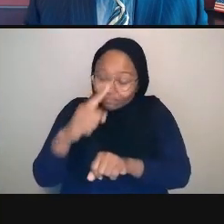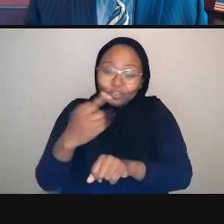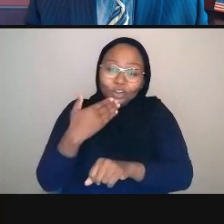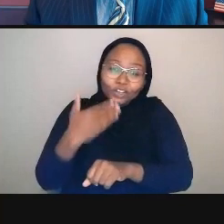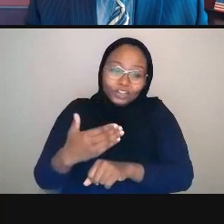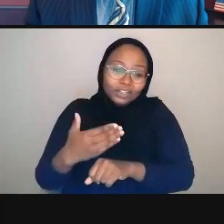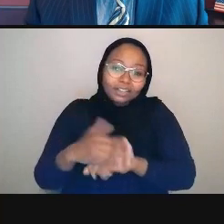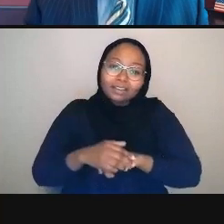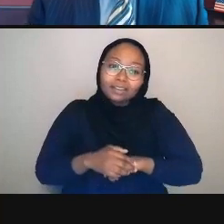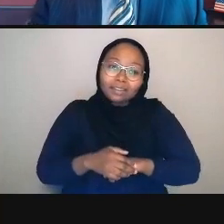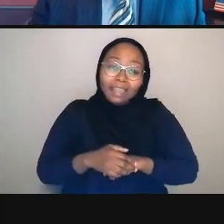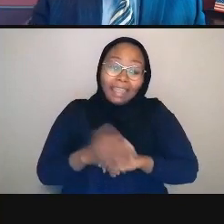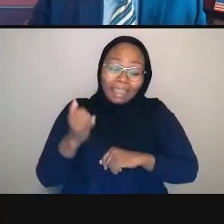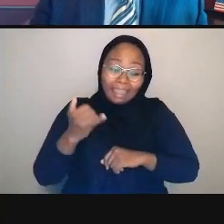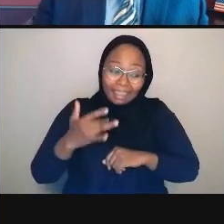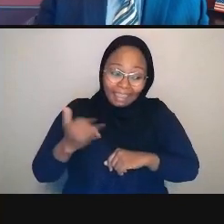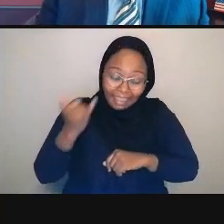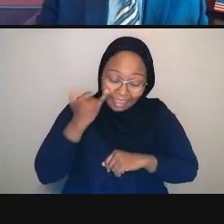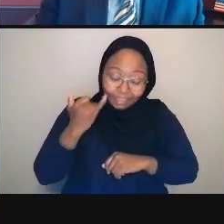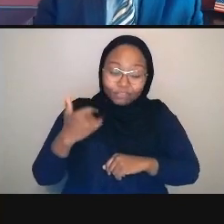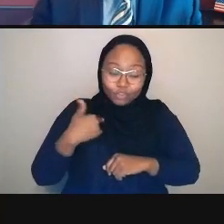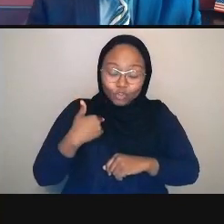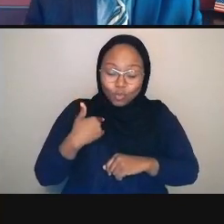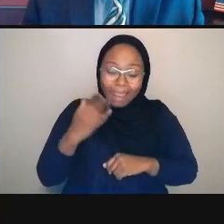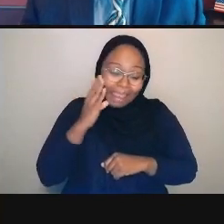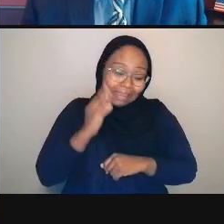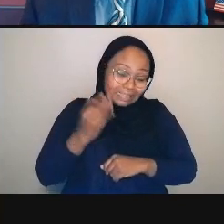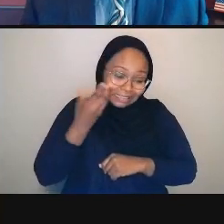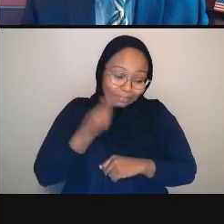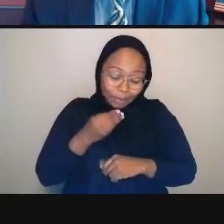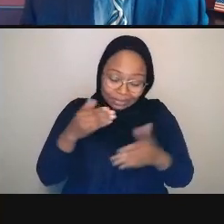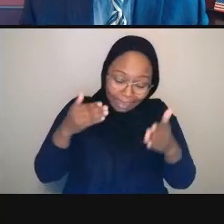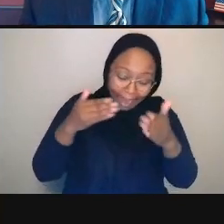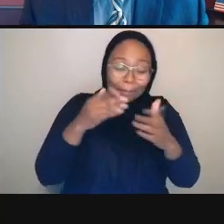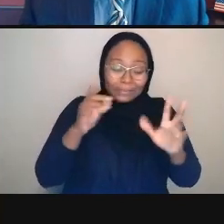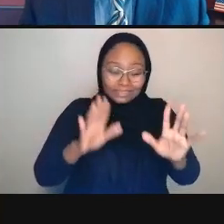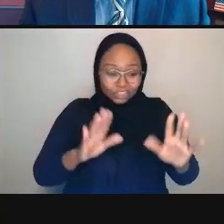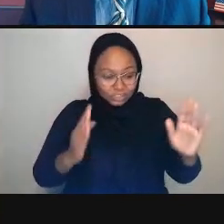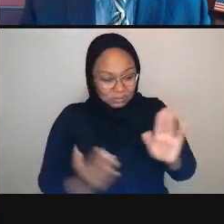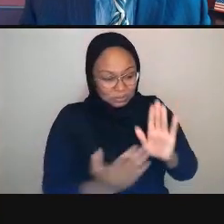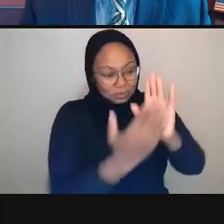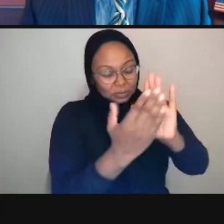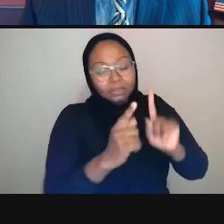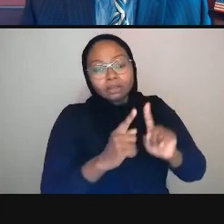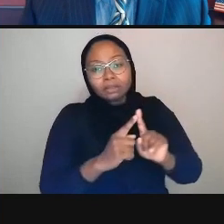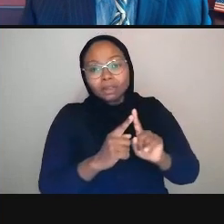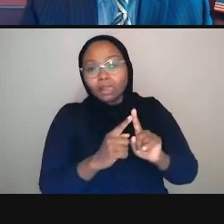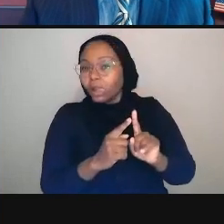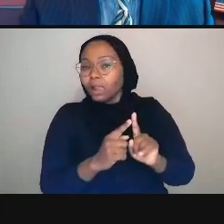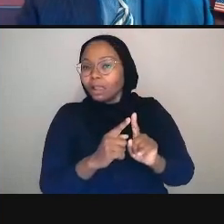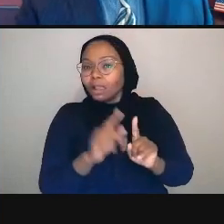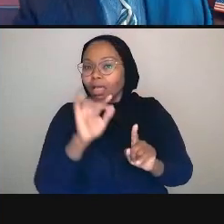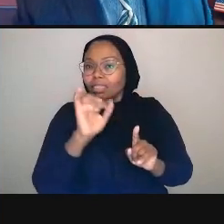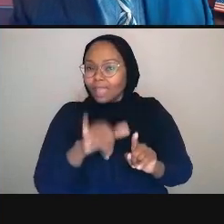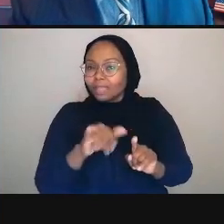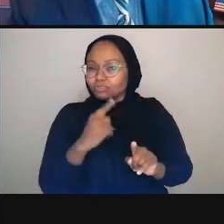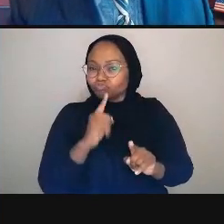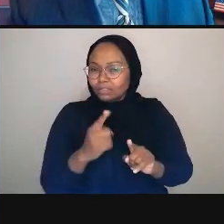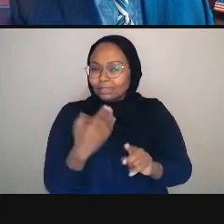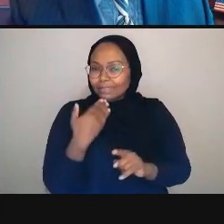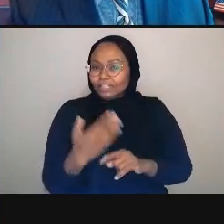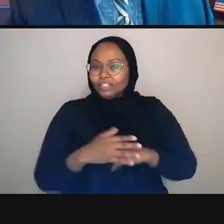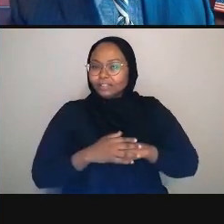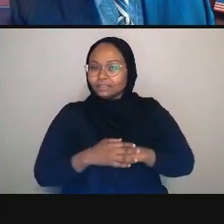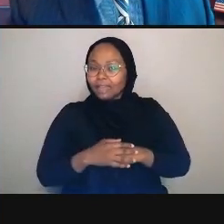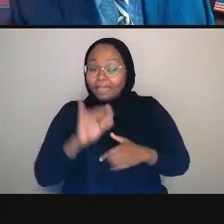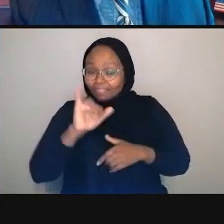sign. It is a good sign that we are on the right path, because if no one opposed you, if you had no pushback, if you had